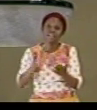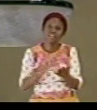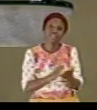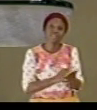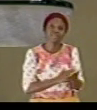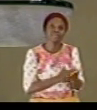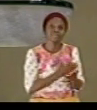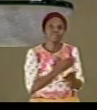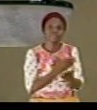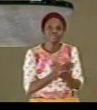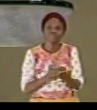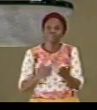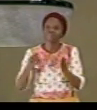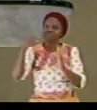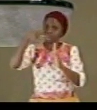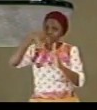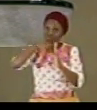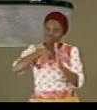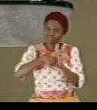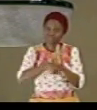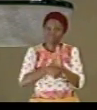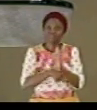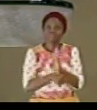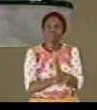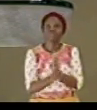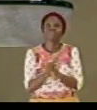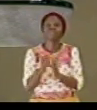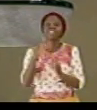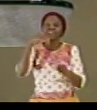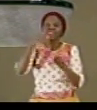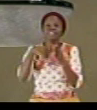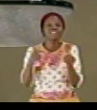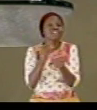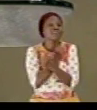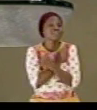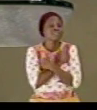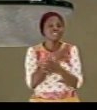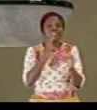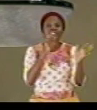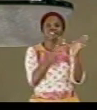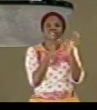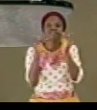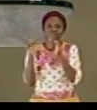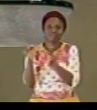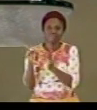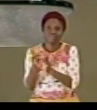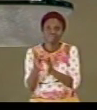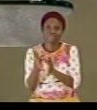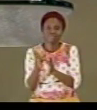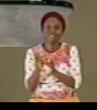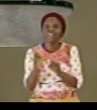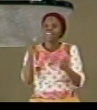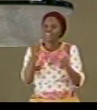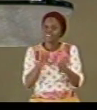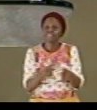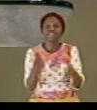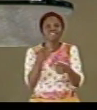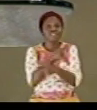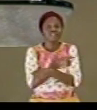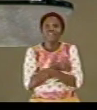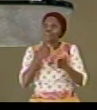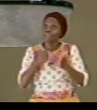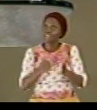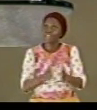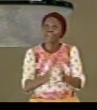word, deeper, deeper in the love of Jesus daily, let me